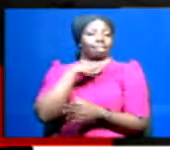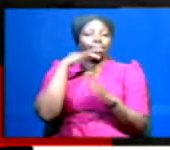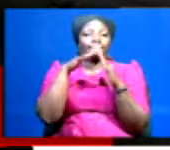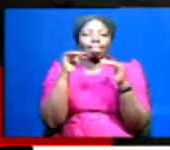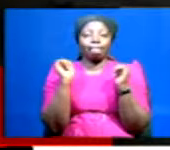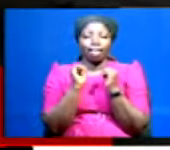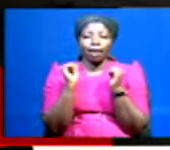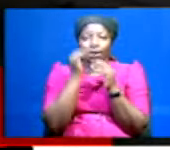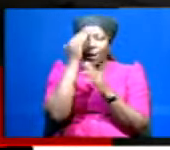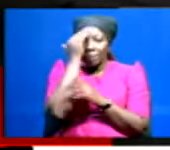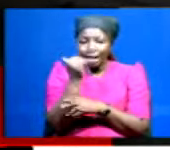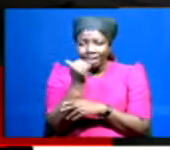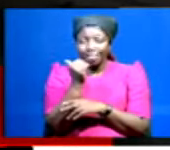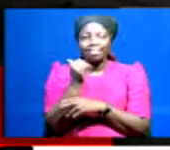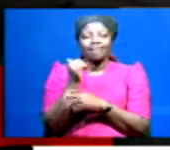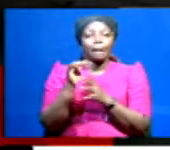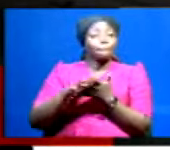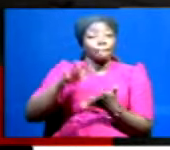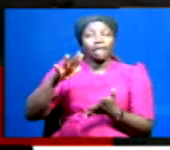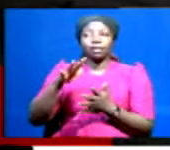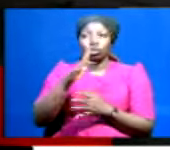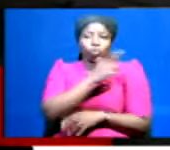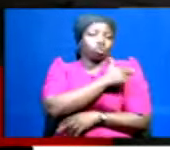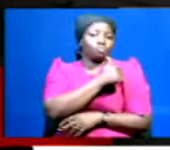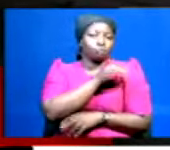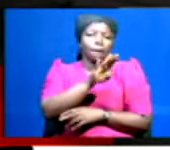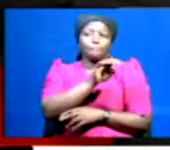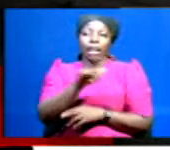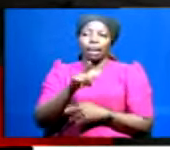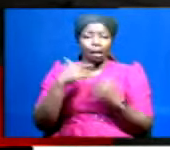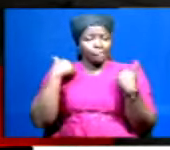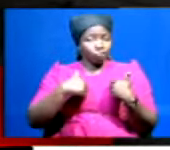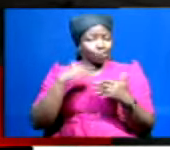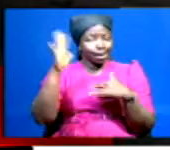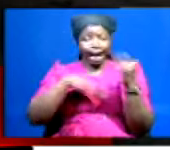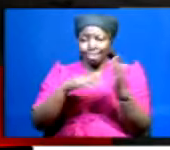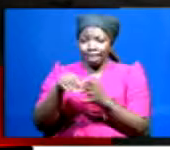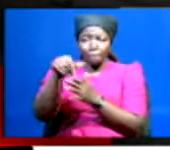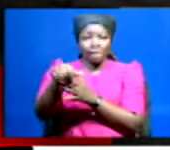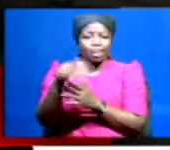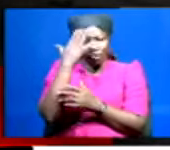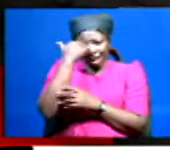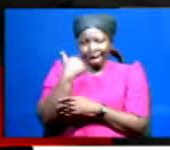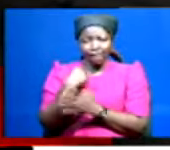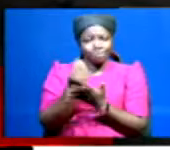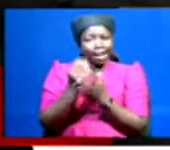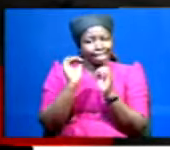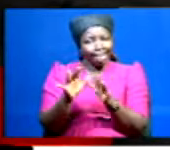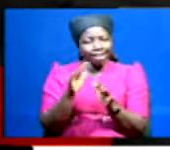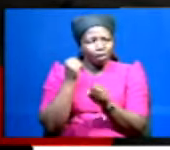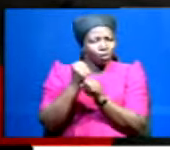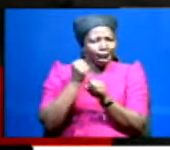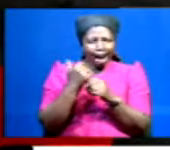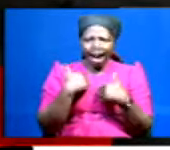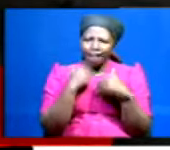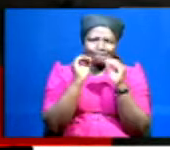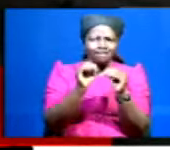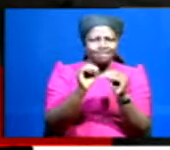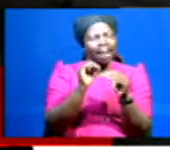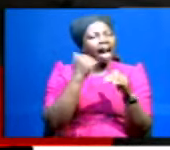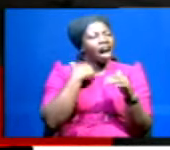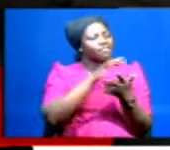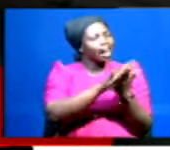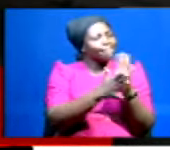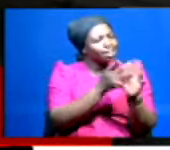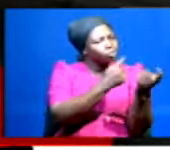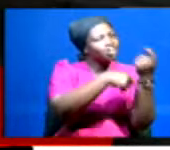bill. Siwezi kulipa hiyo sababu mimi siwezi kuiona, sina kazi, sina kitu naweza uza.